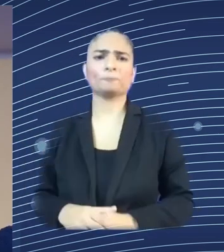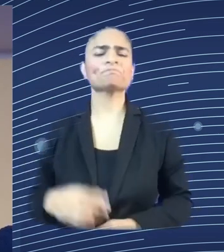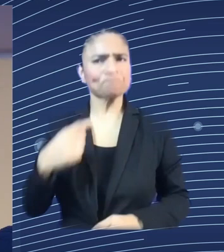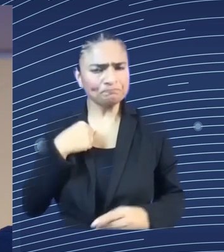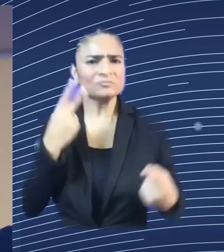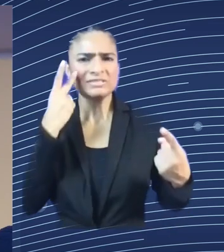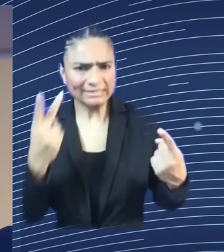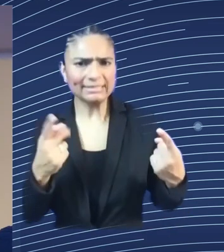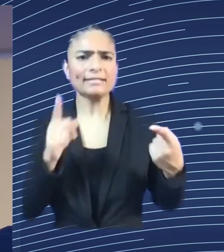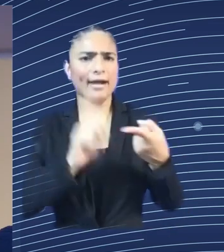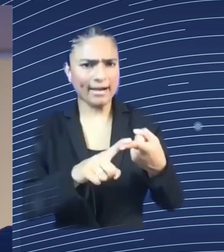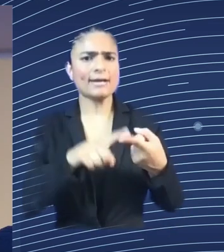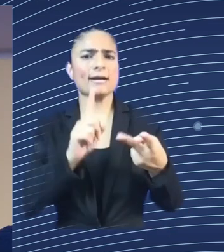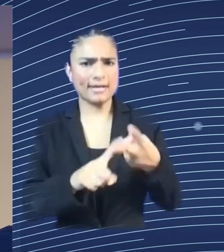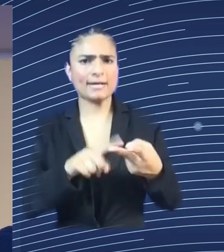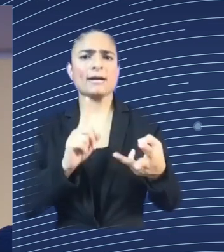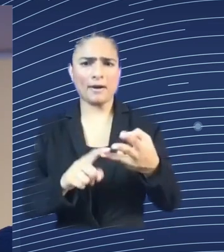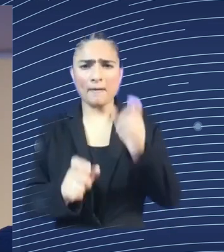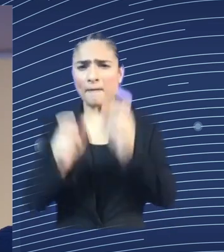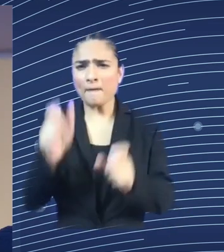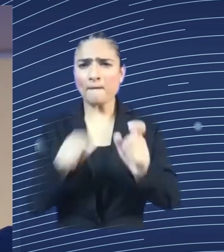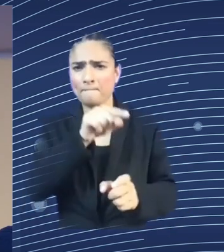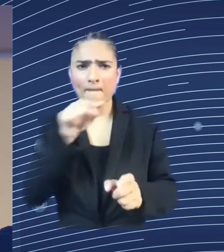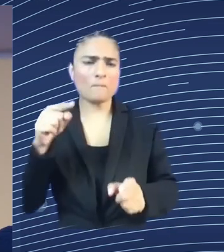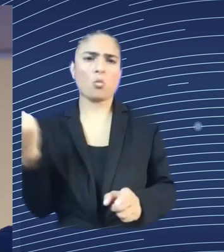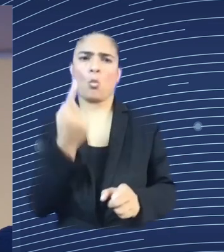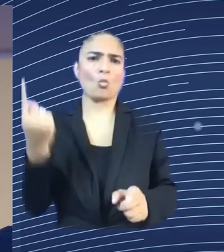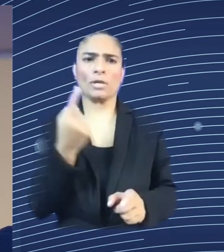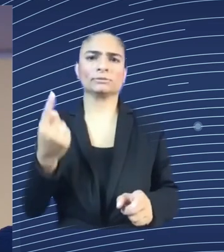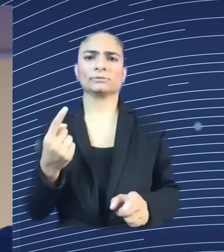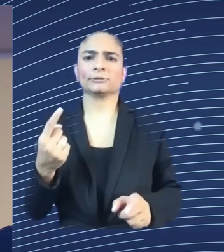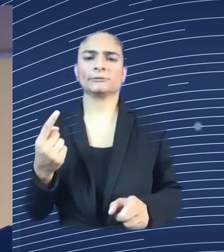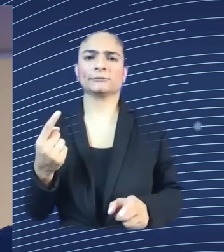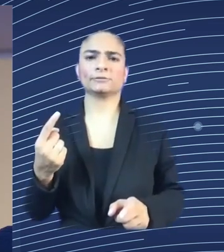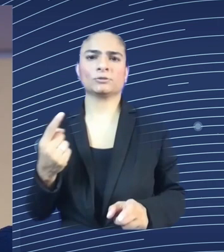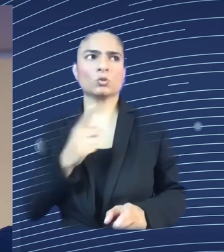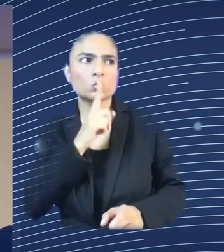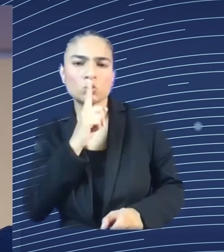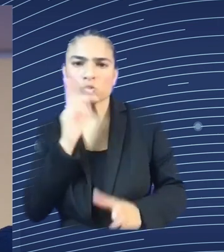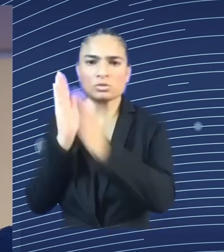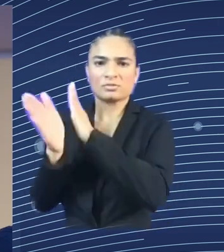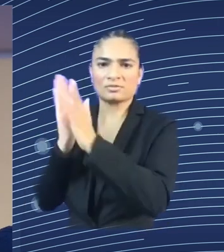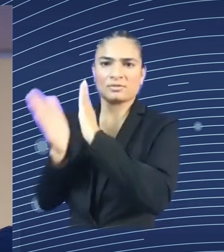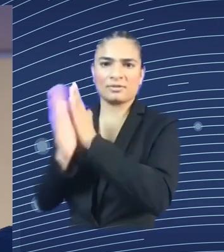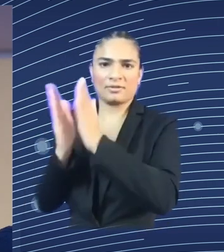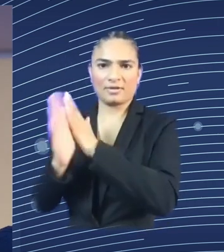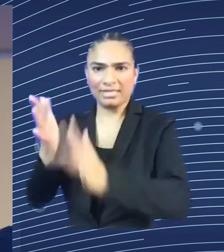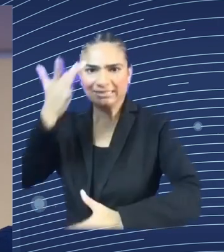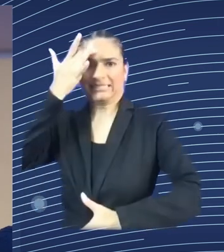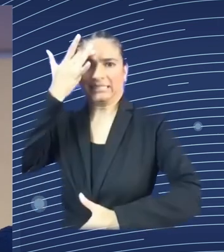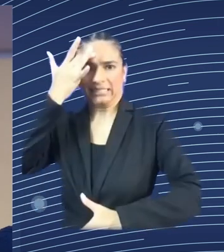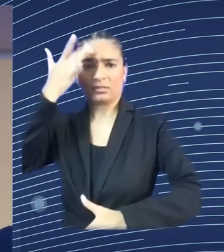the public actors who could be kind of the neutral actors here in gathering the data and